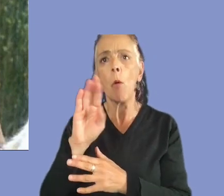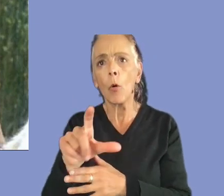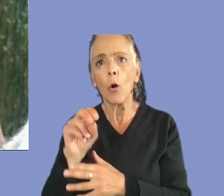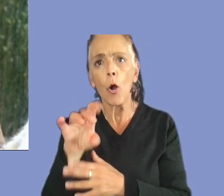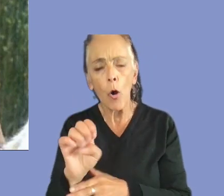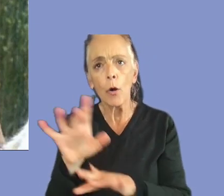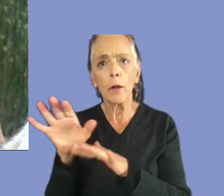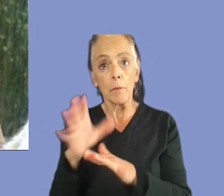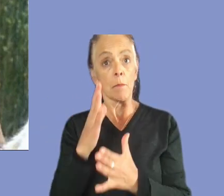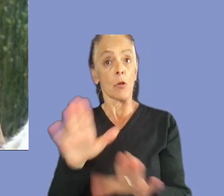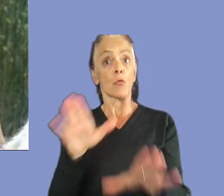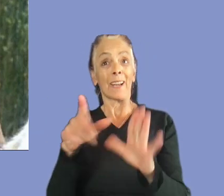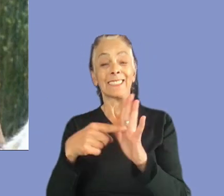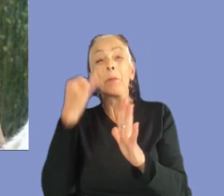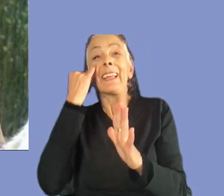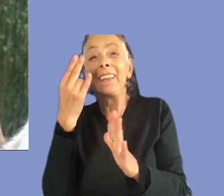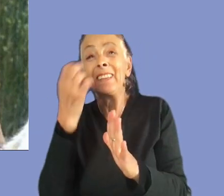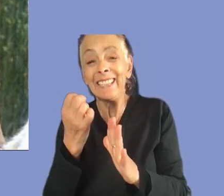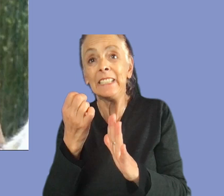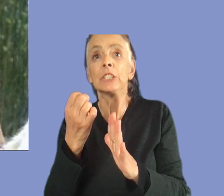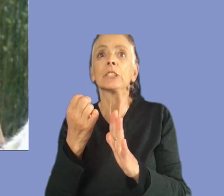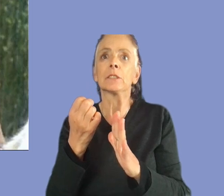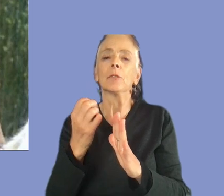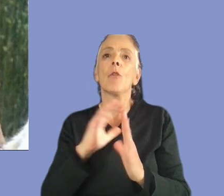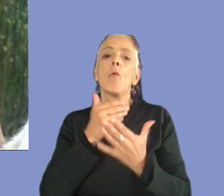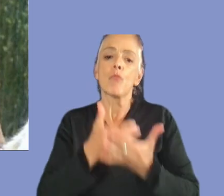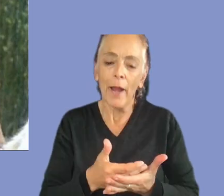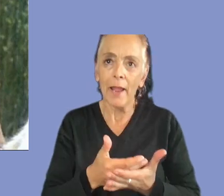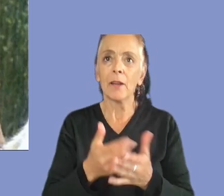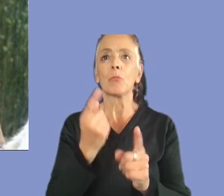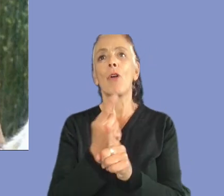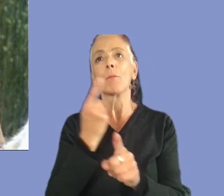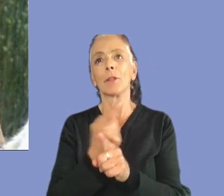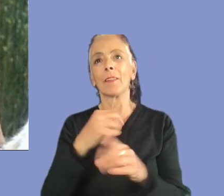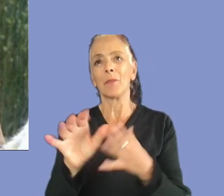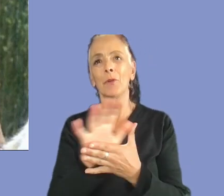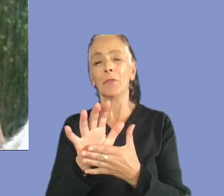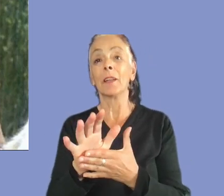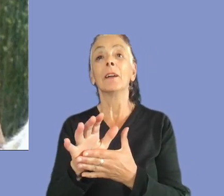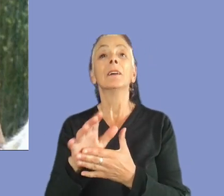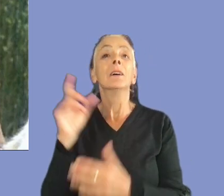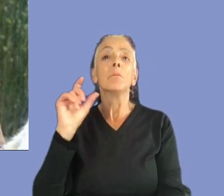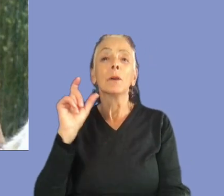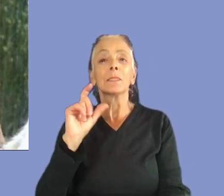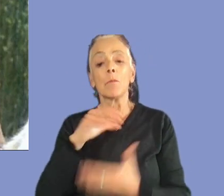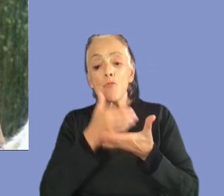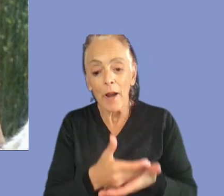right way if Freeman had just prayed properly in the movie. Muslim prayers are very precise, and